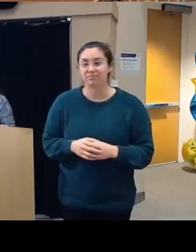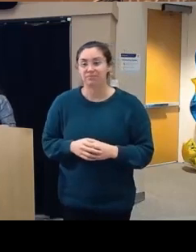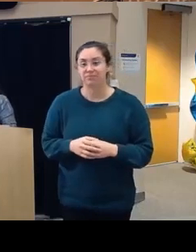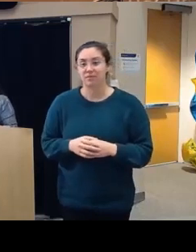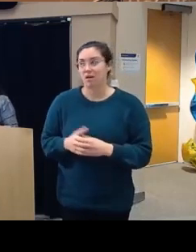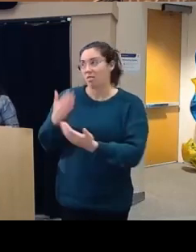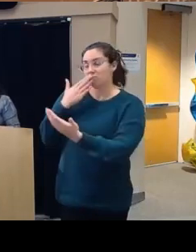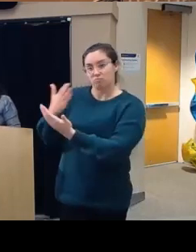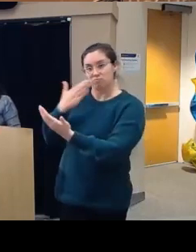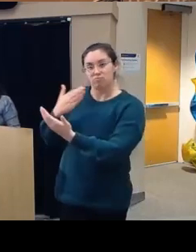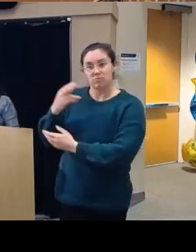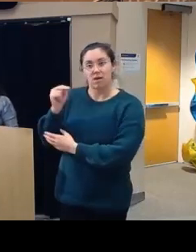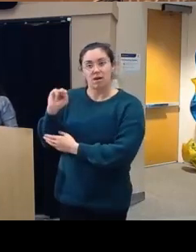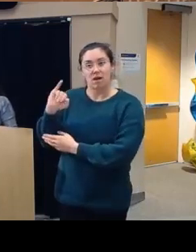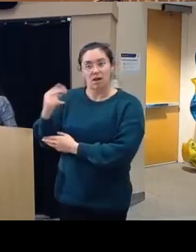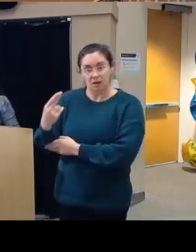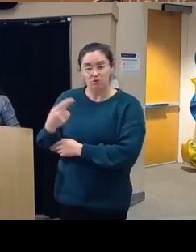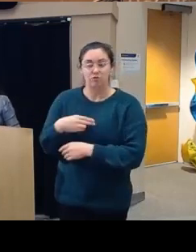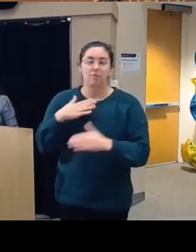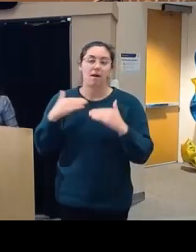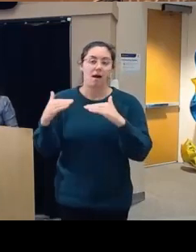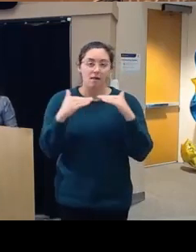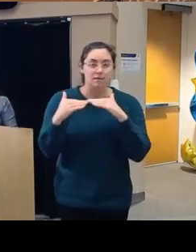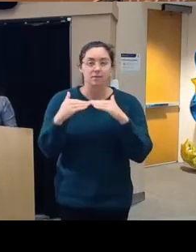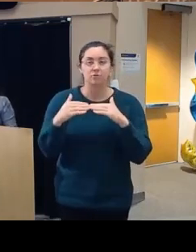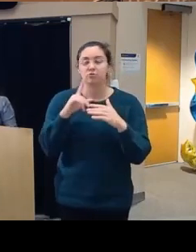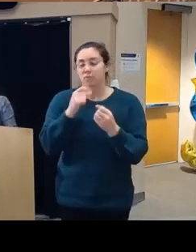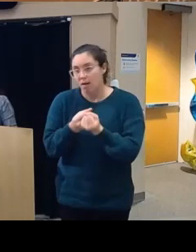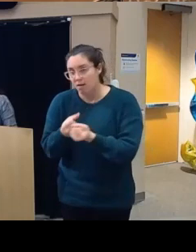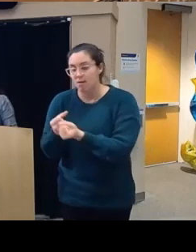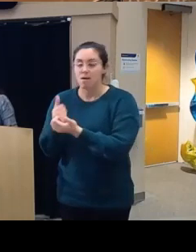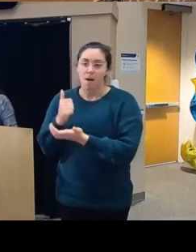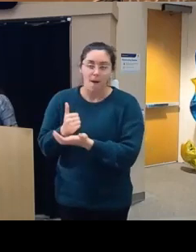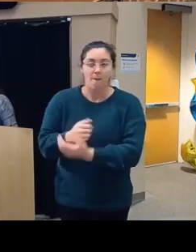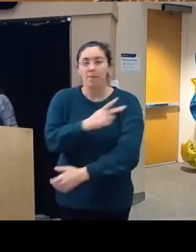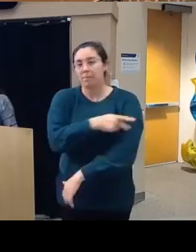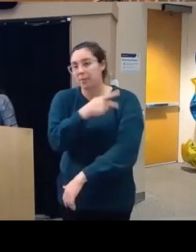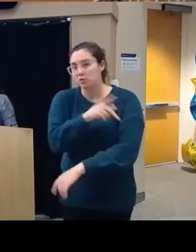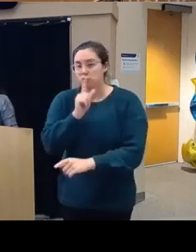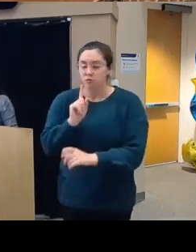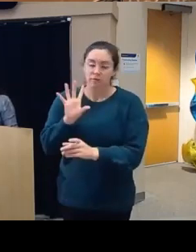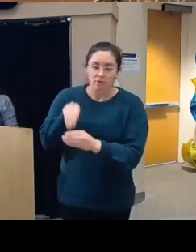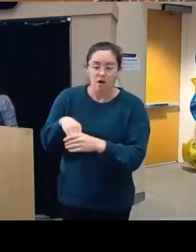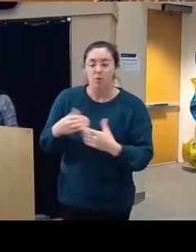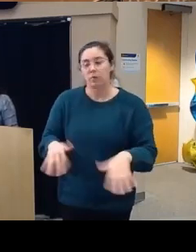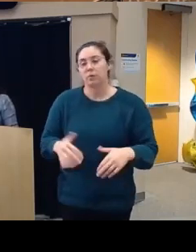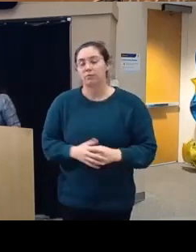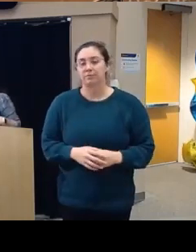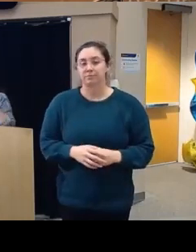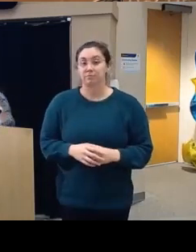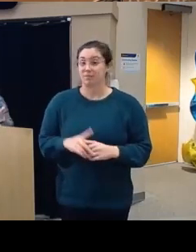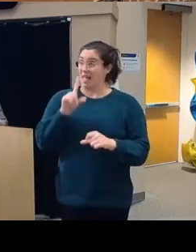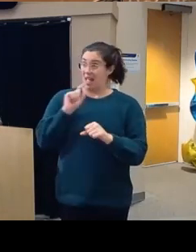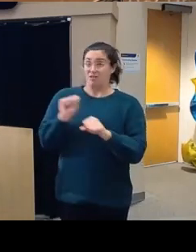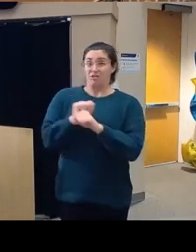to NIH and all my colleagues and who helped and all the patients that were in the studies. But in reality, to actually like do